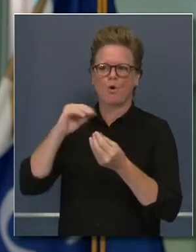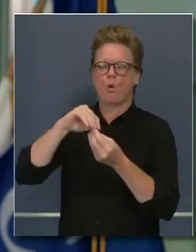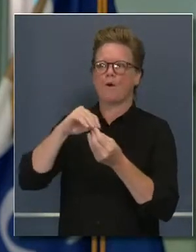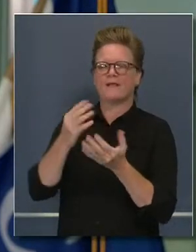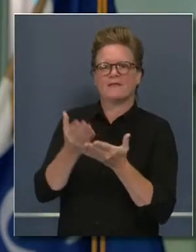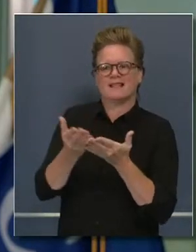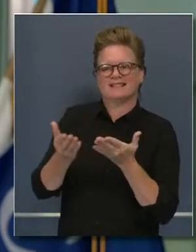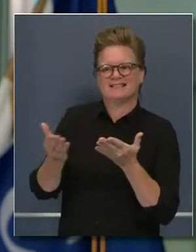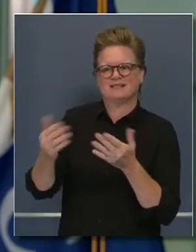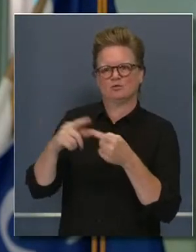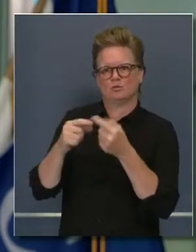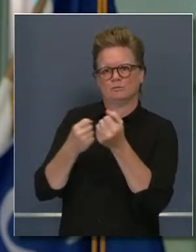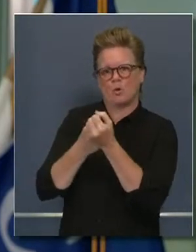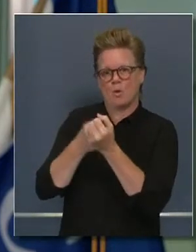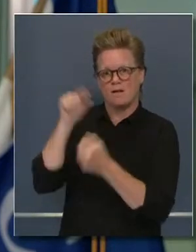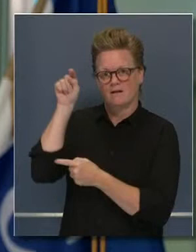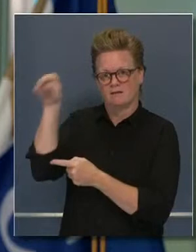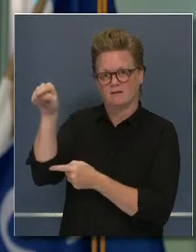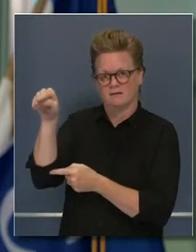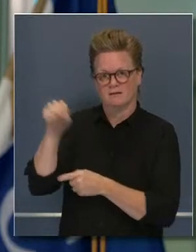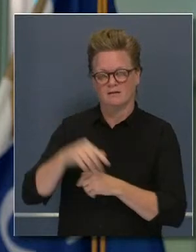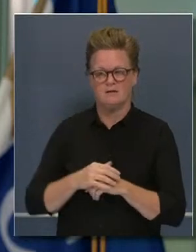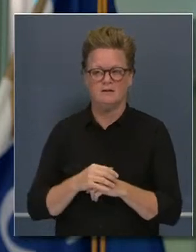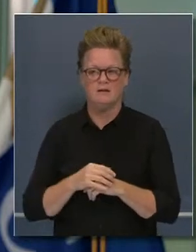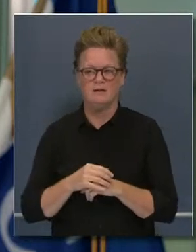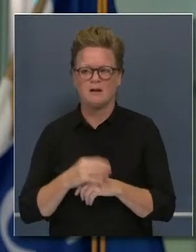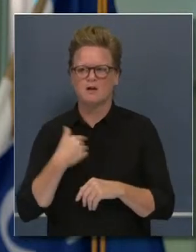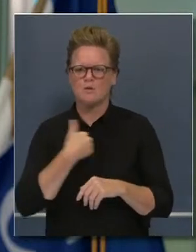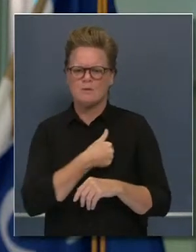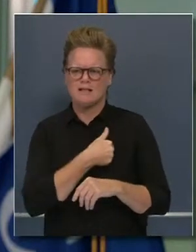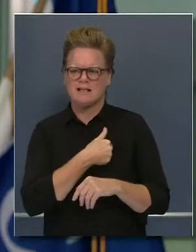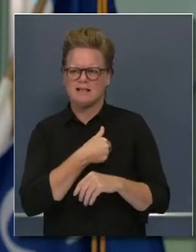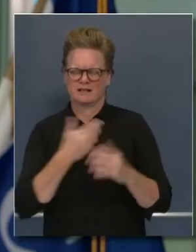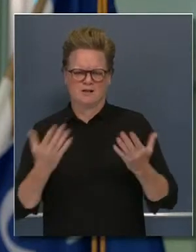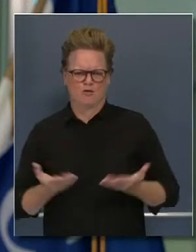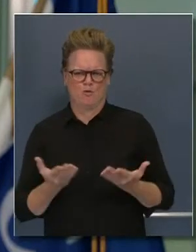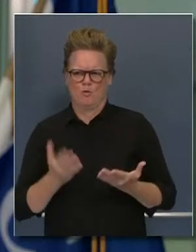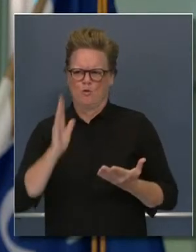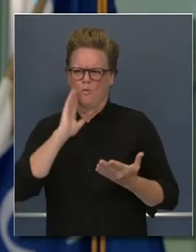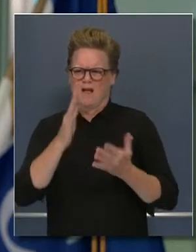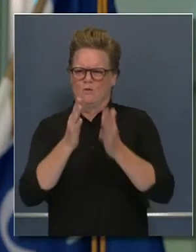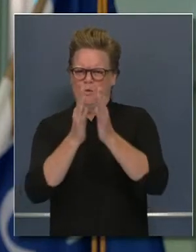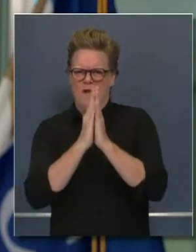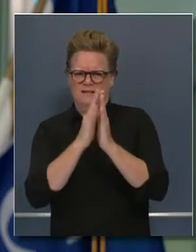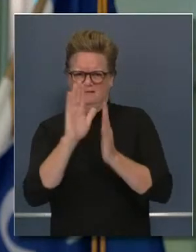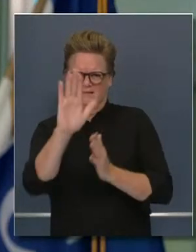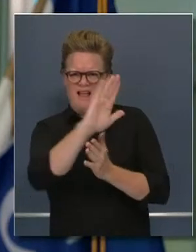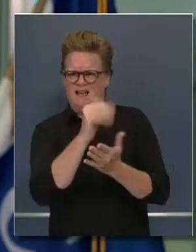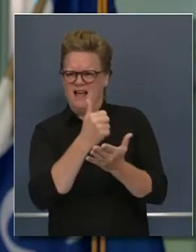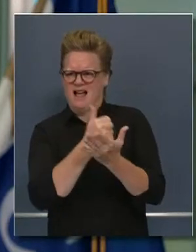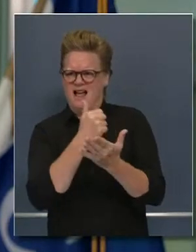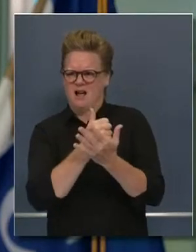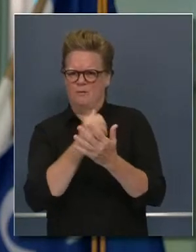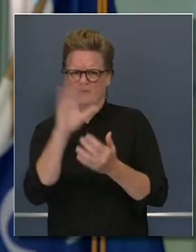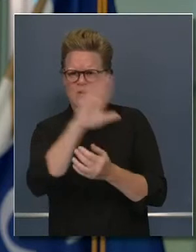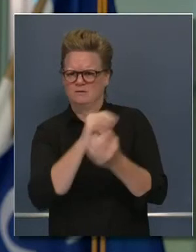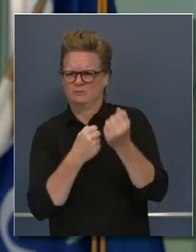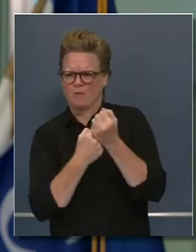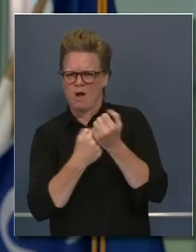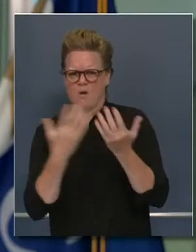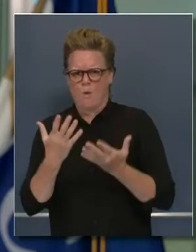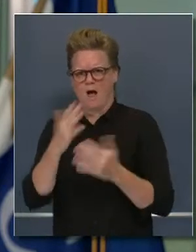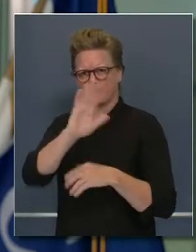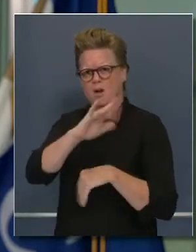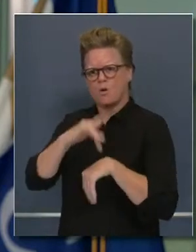aid requests out, and they are forthcoming because those assets are being made available from other